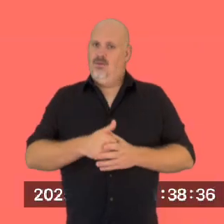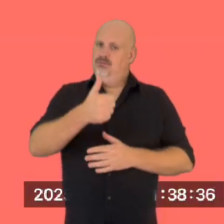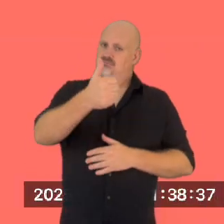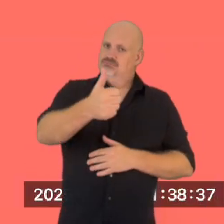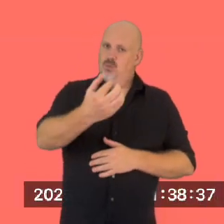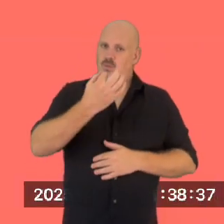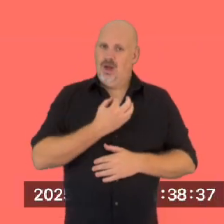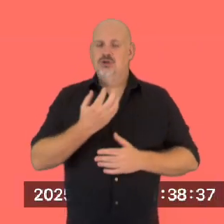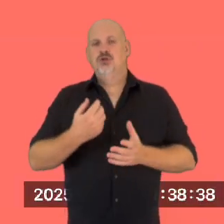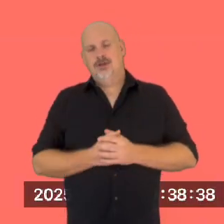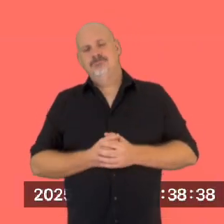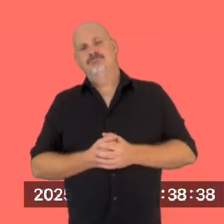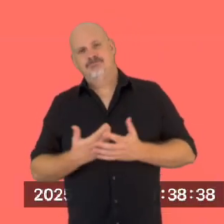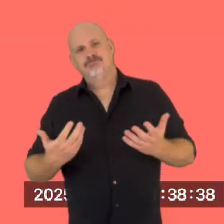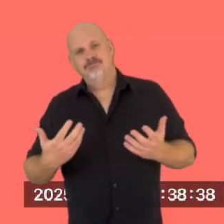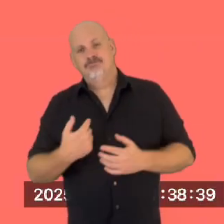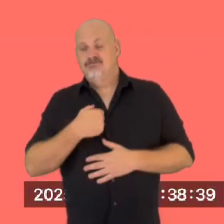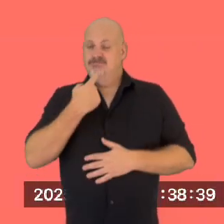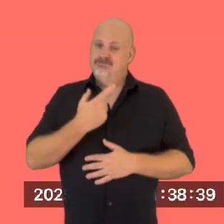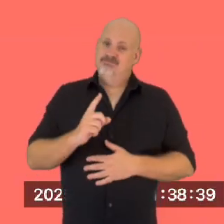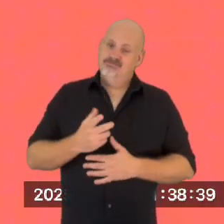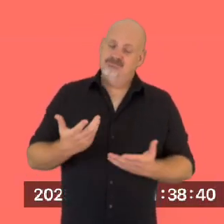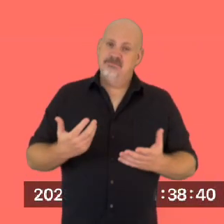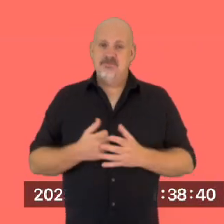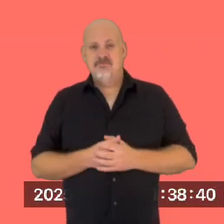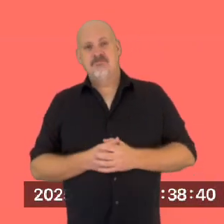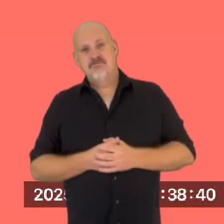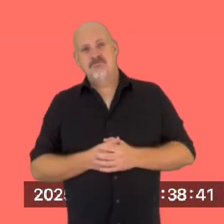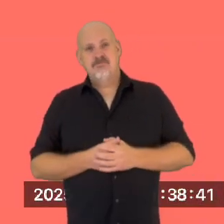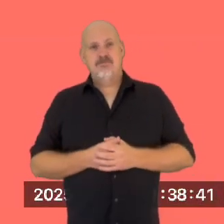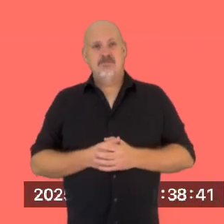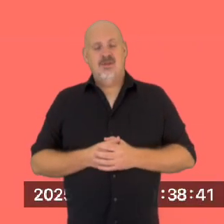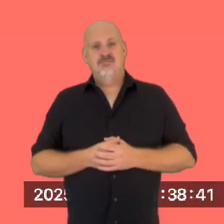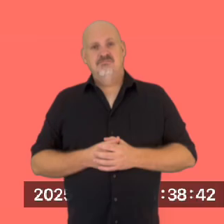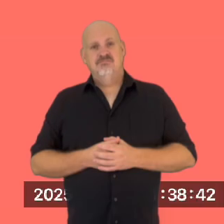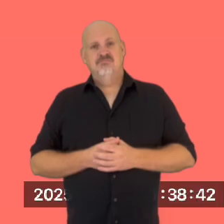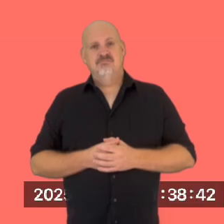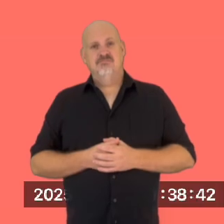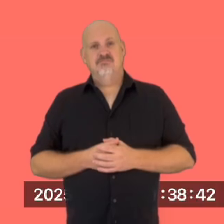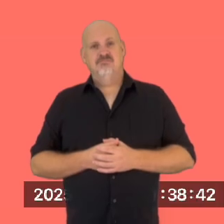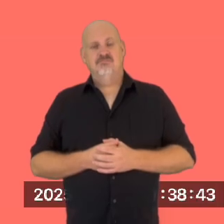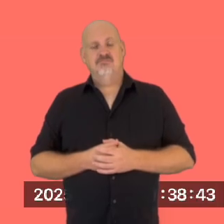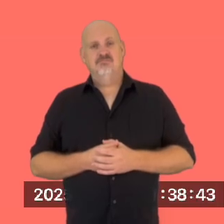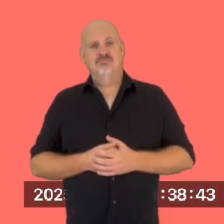painting? That's a very good question. I would say that